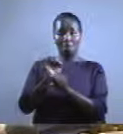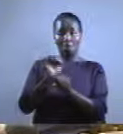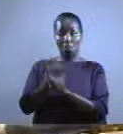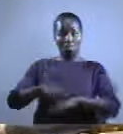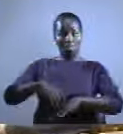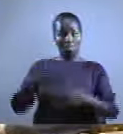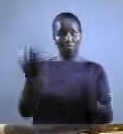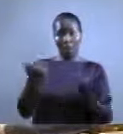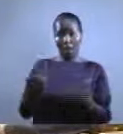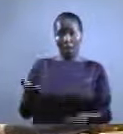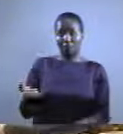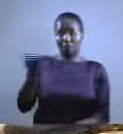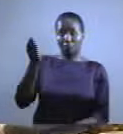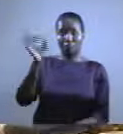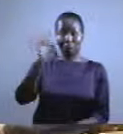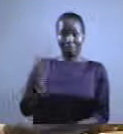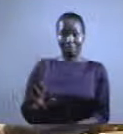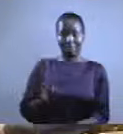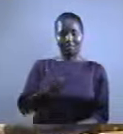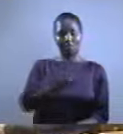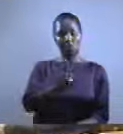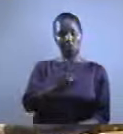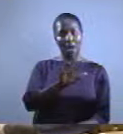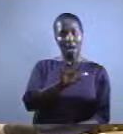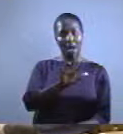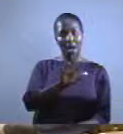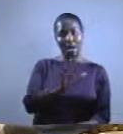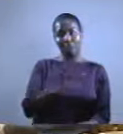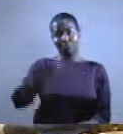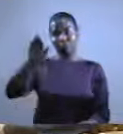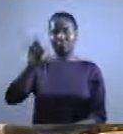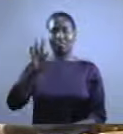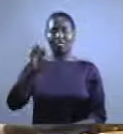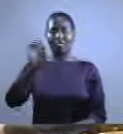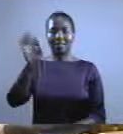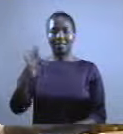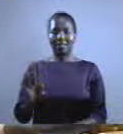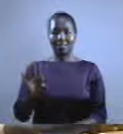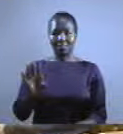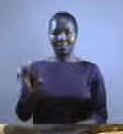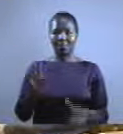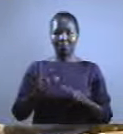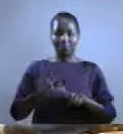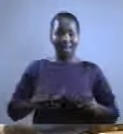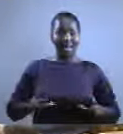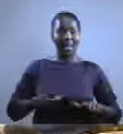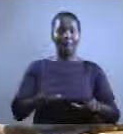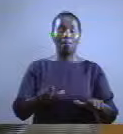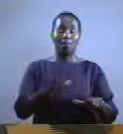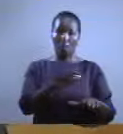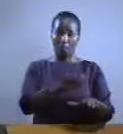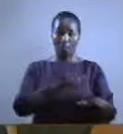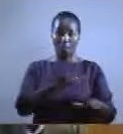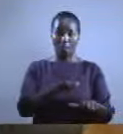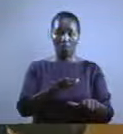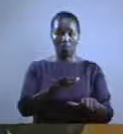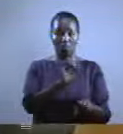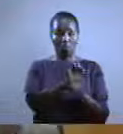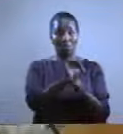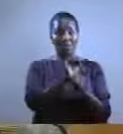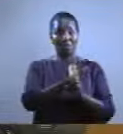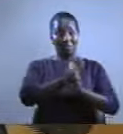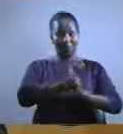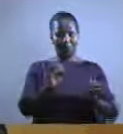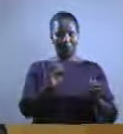from 29% to 30% in the past year. In Limpopo, unemployment is